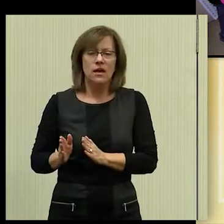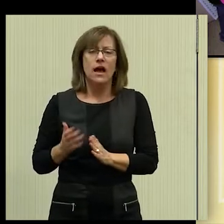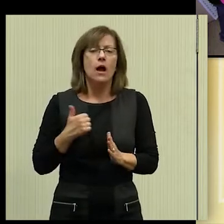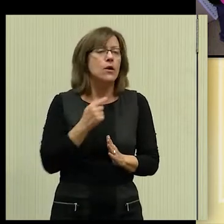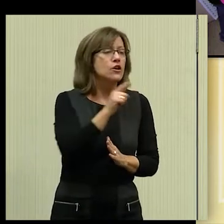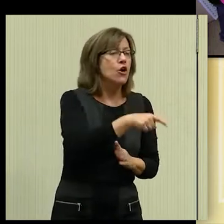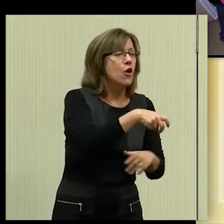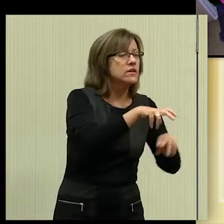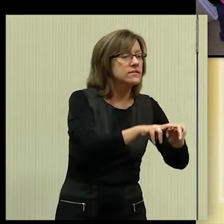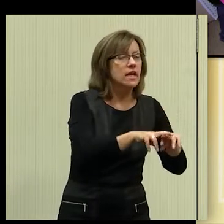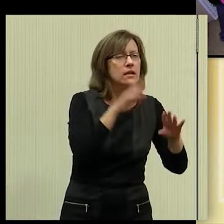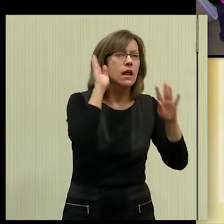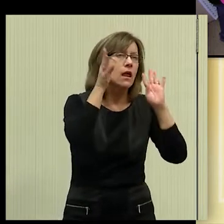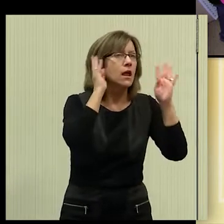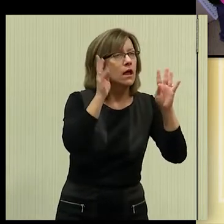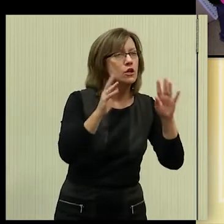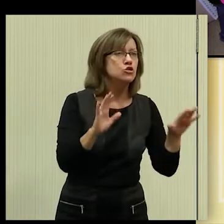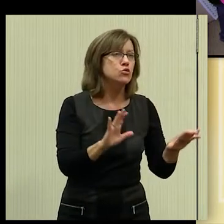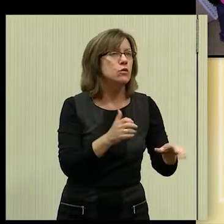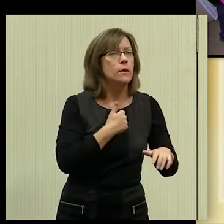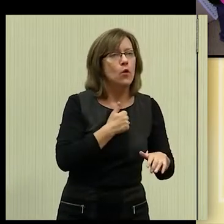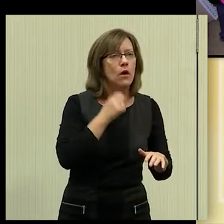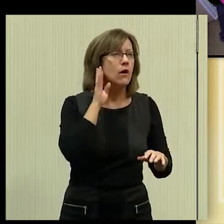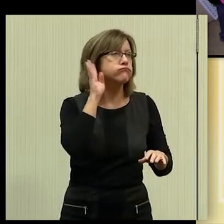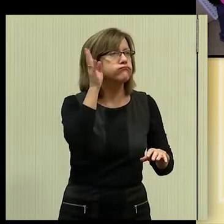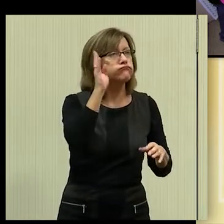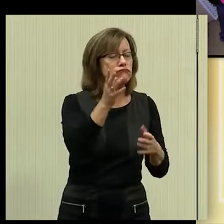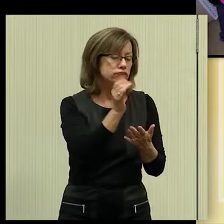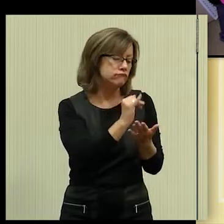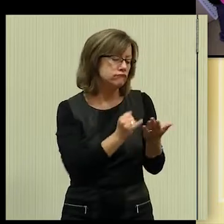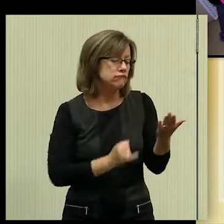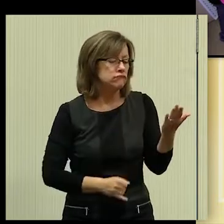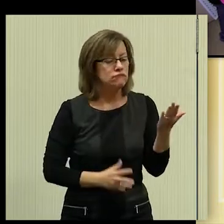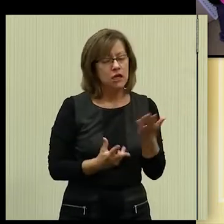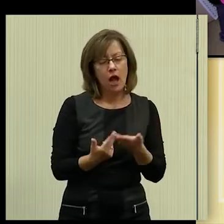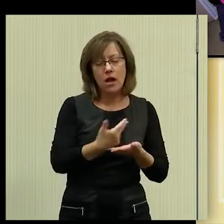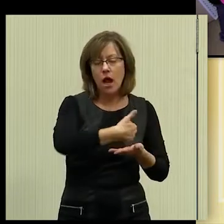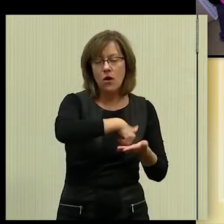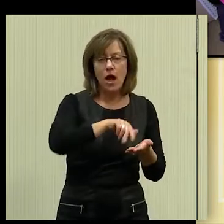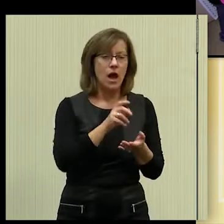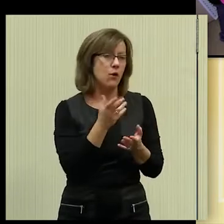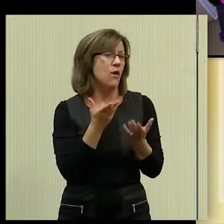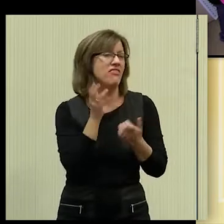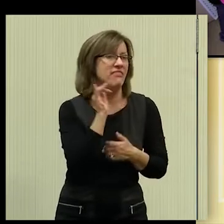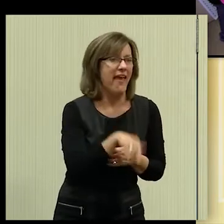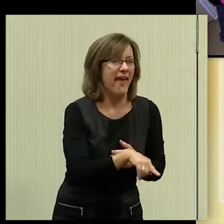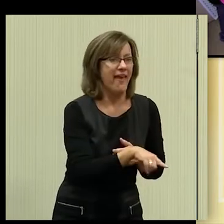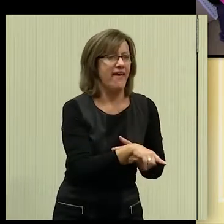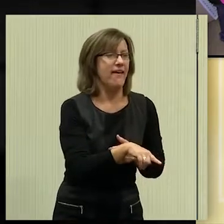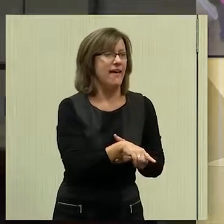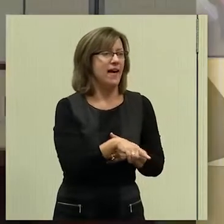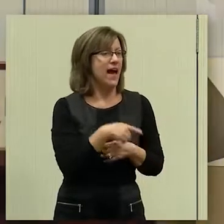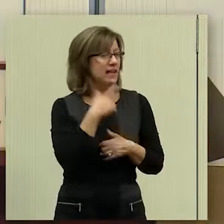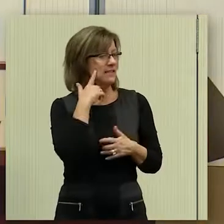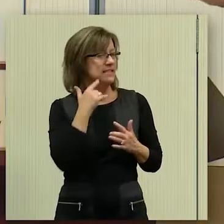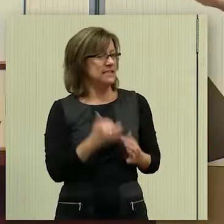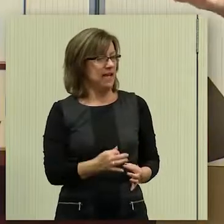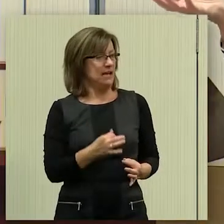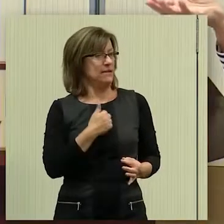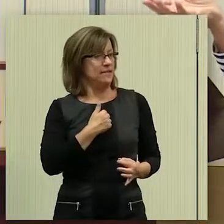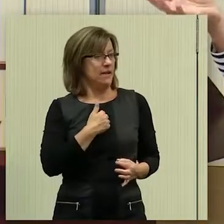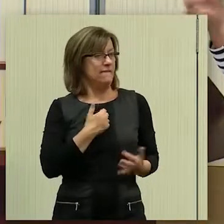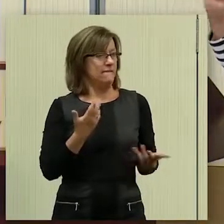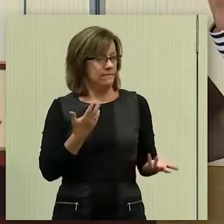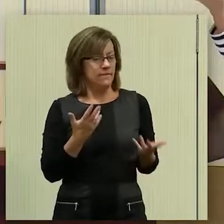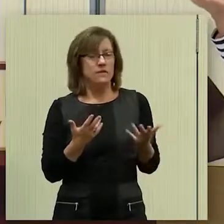I want to be creative and cut out what I want. I want to draw what I want. I want that area where I could just pick and choose. So again,